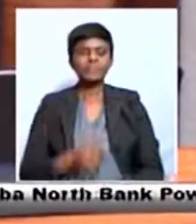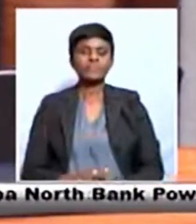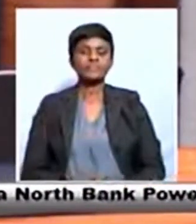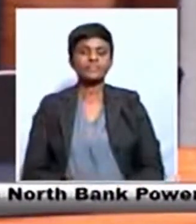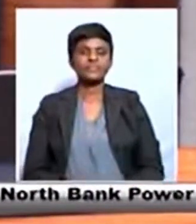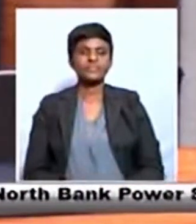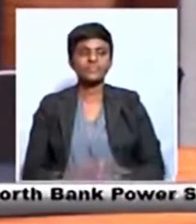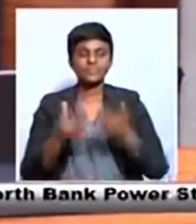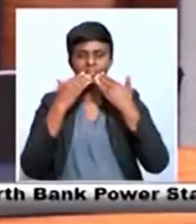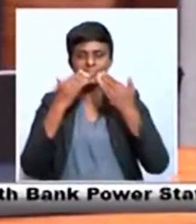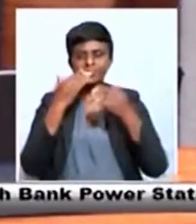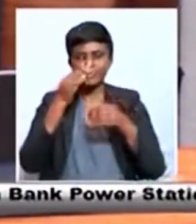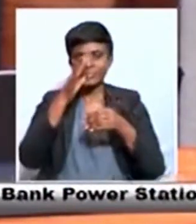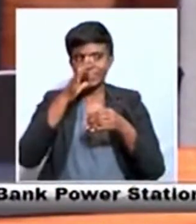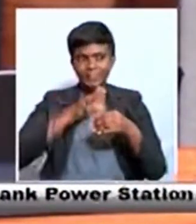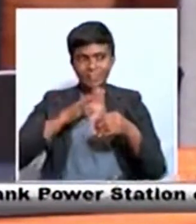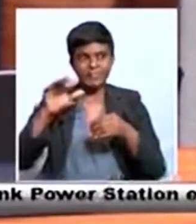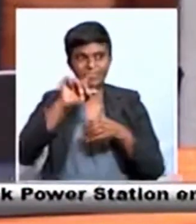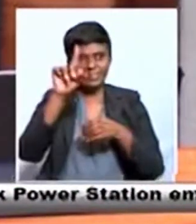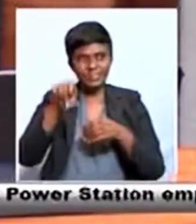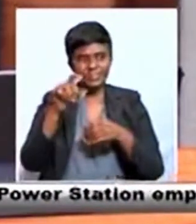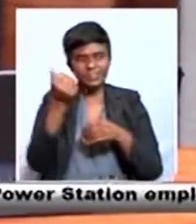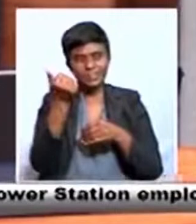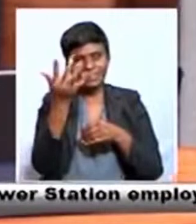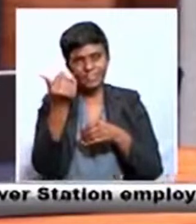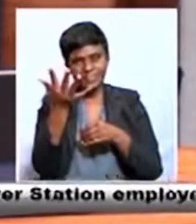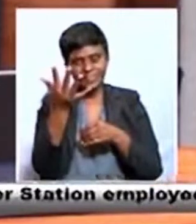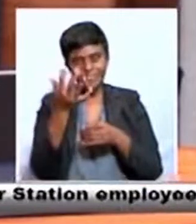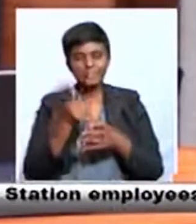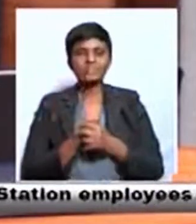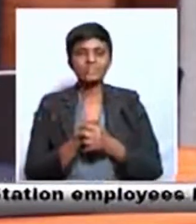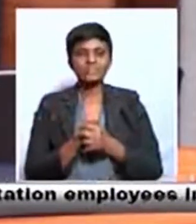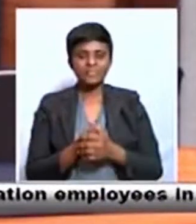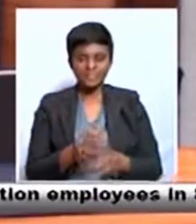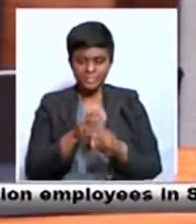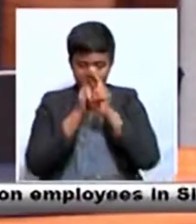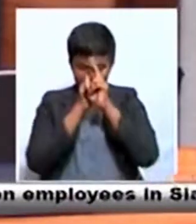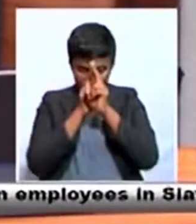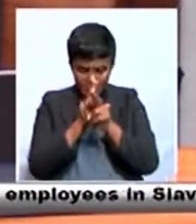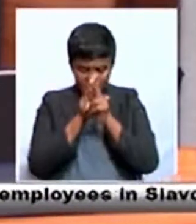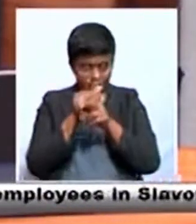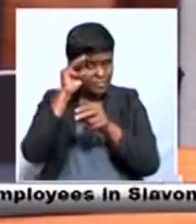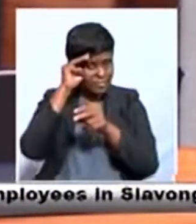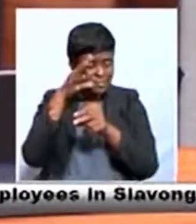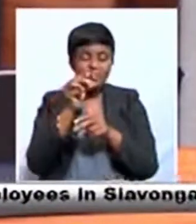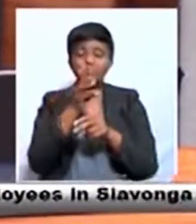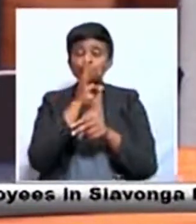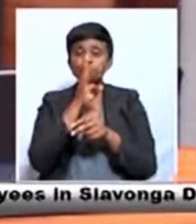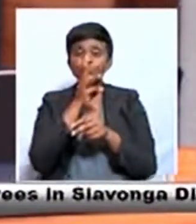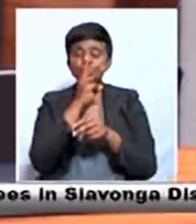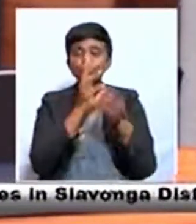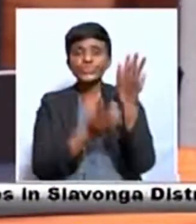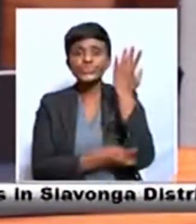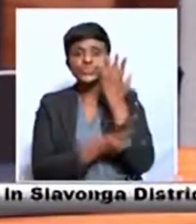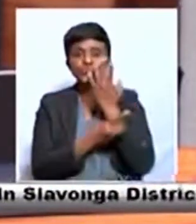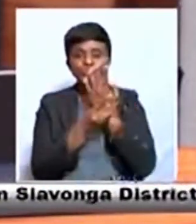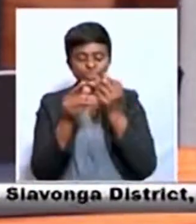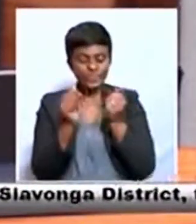Thank you, Madam Speaker. Question 15. The Honorable Minister of Water Development and